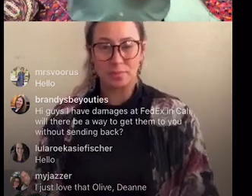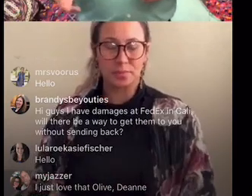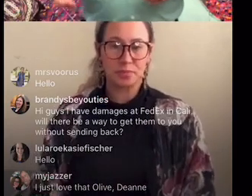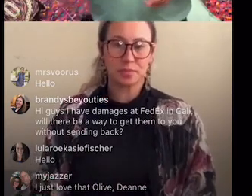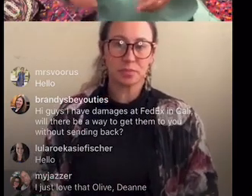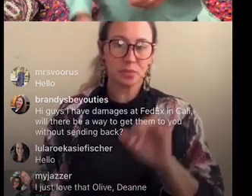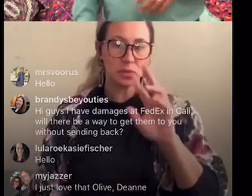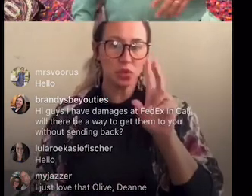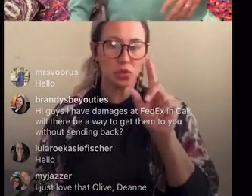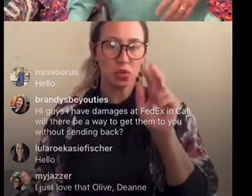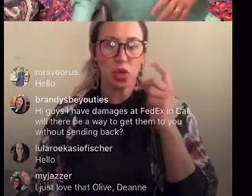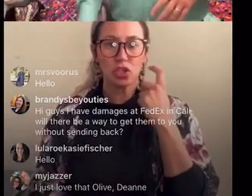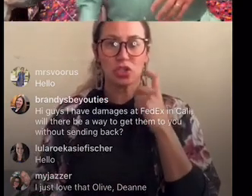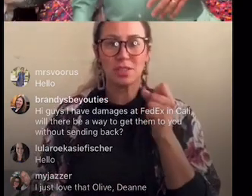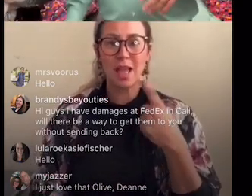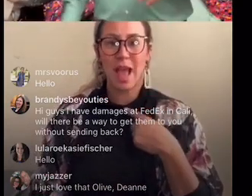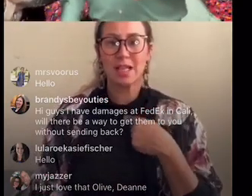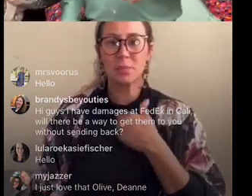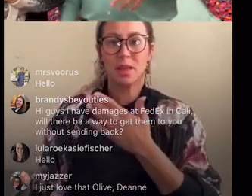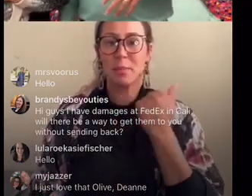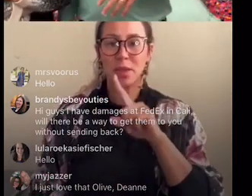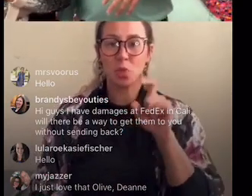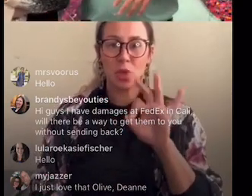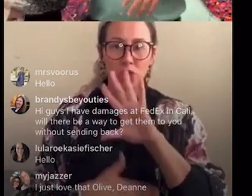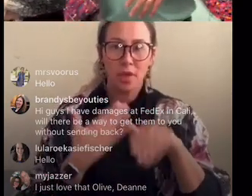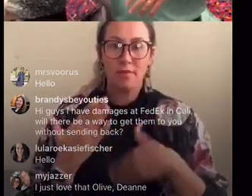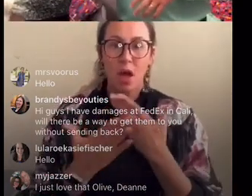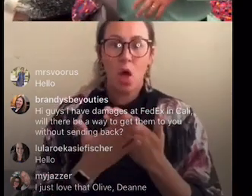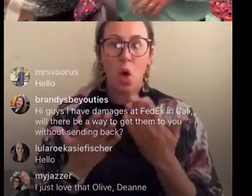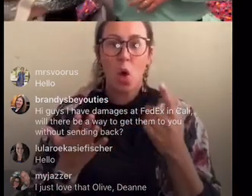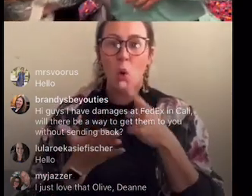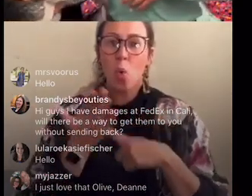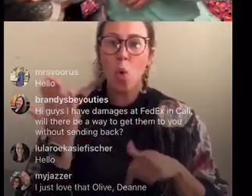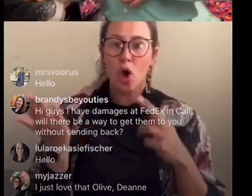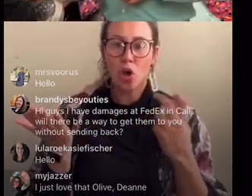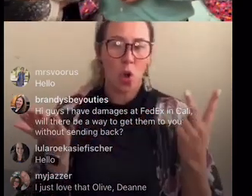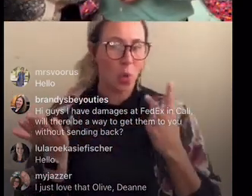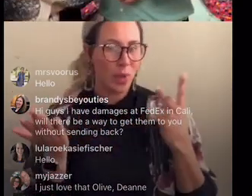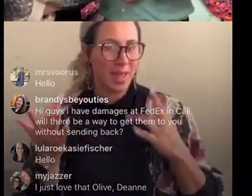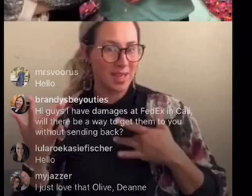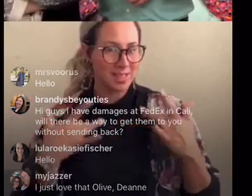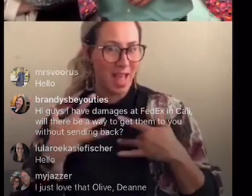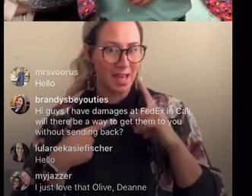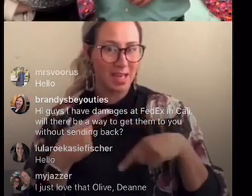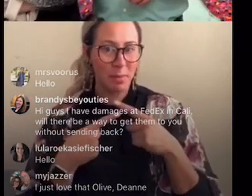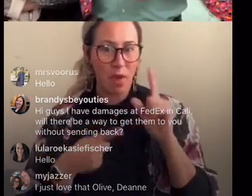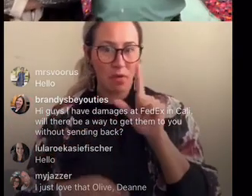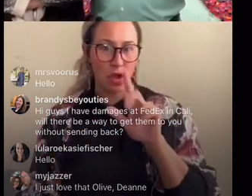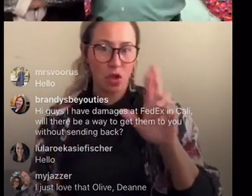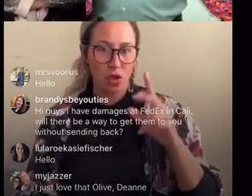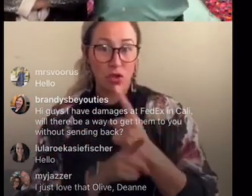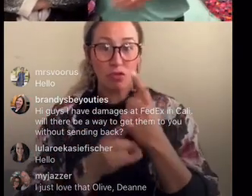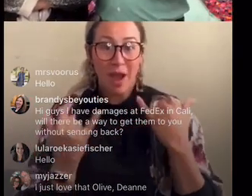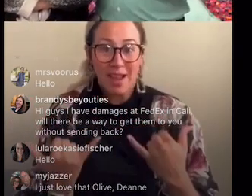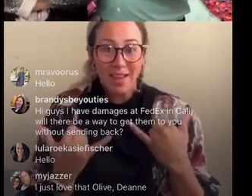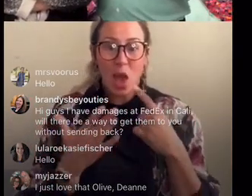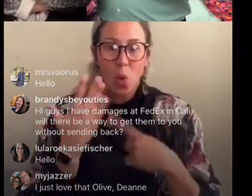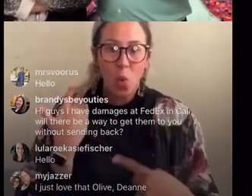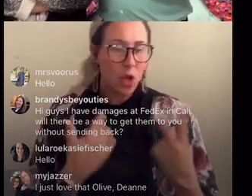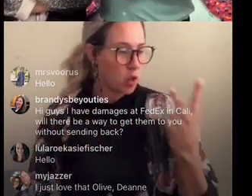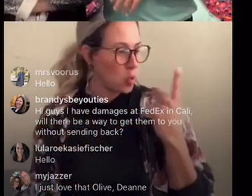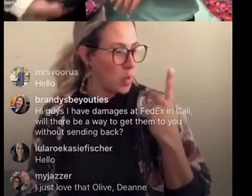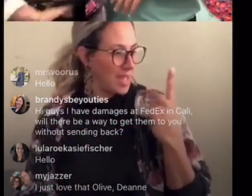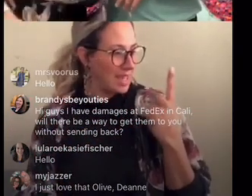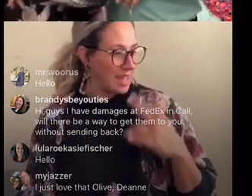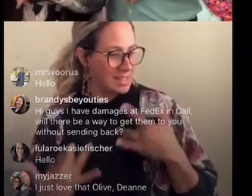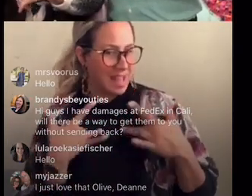Jordan just asked me the best question of all. What are we excited about for LuLaRoe right now? What are you and I most